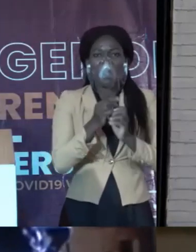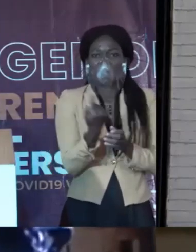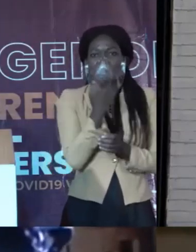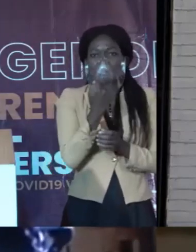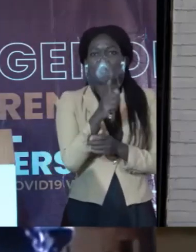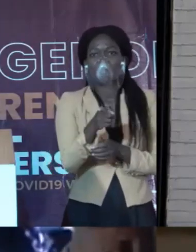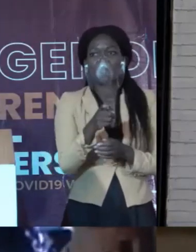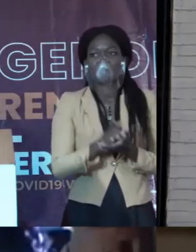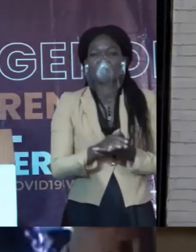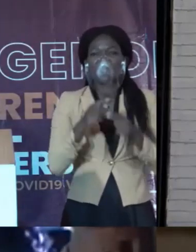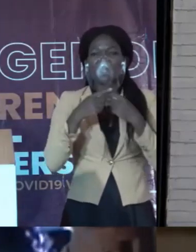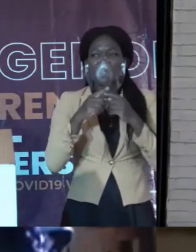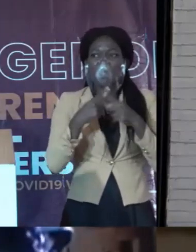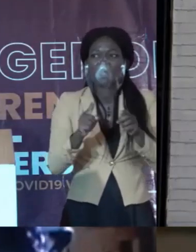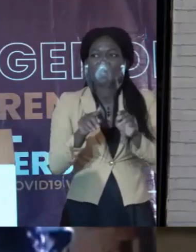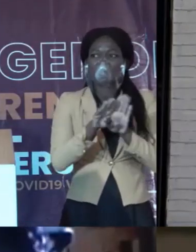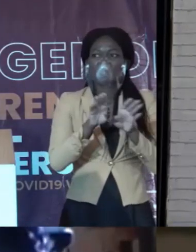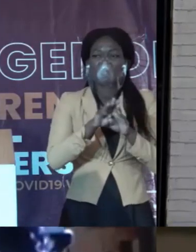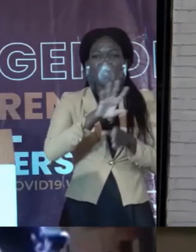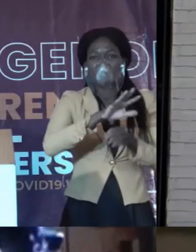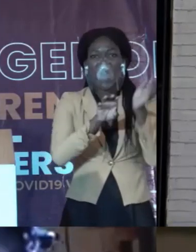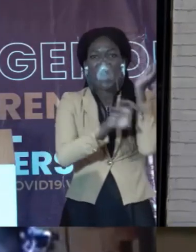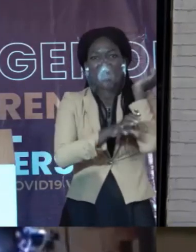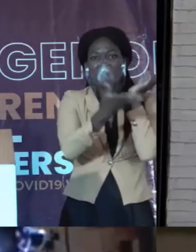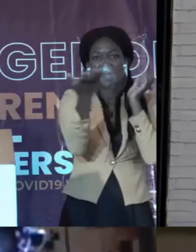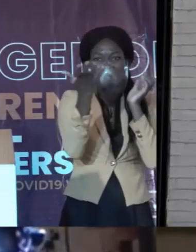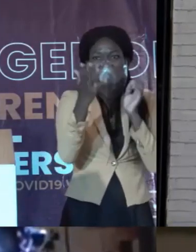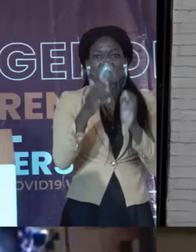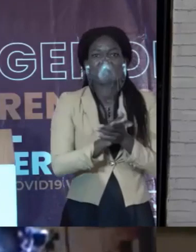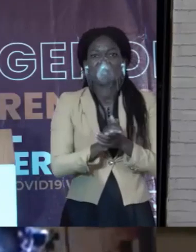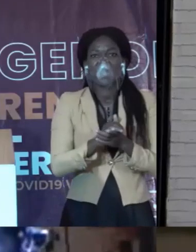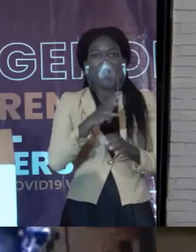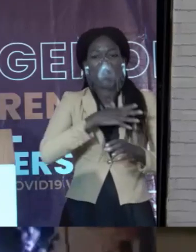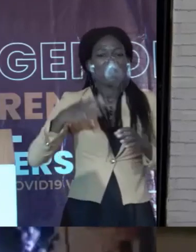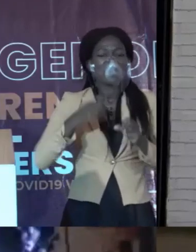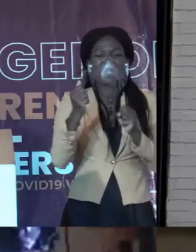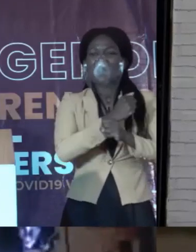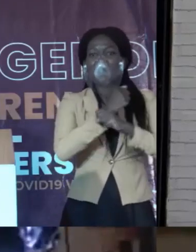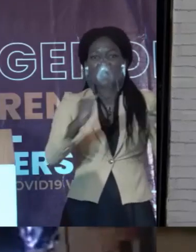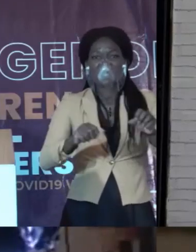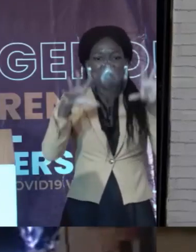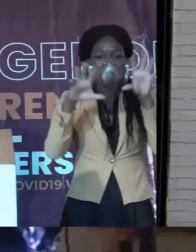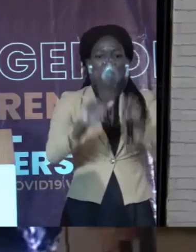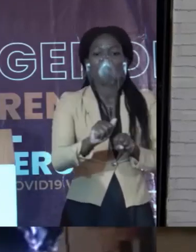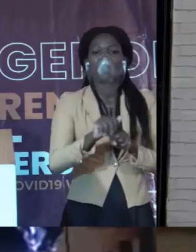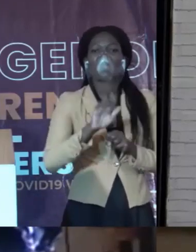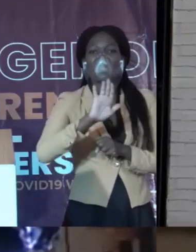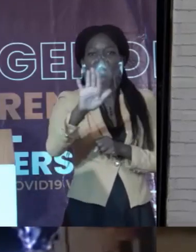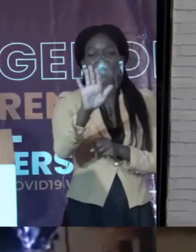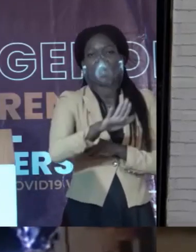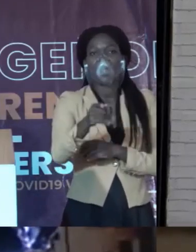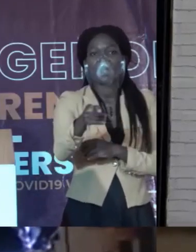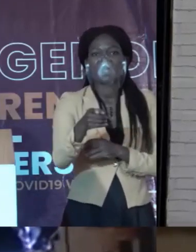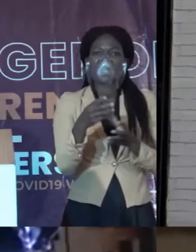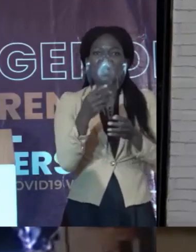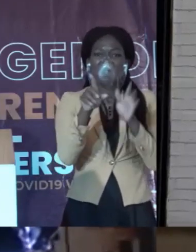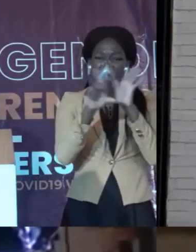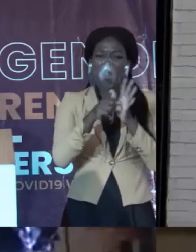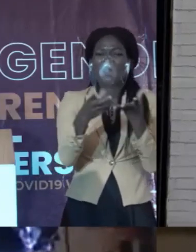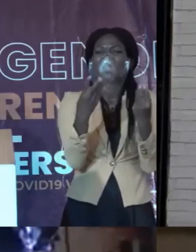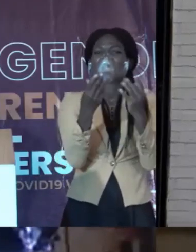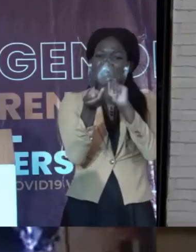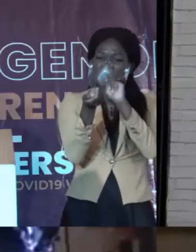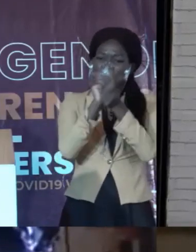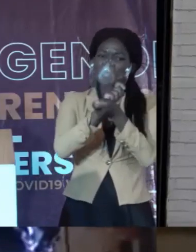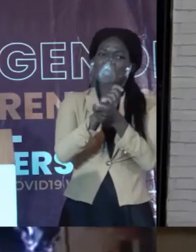in some countries, they are unable to own land. Now, these are regulatory issues that can easily be changed. And they have in